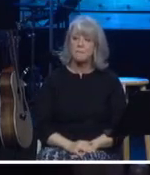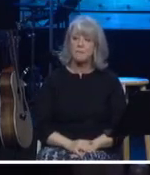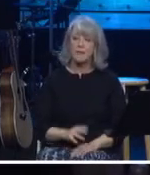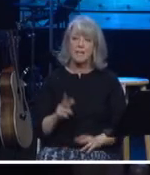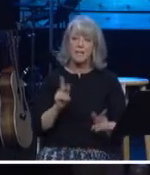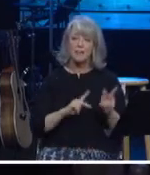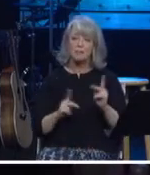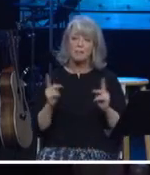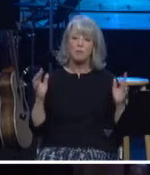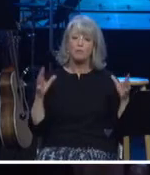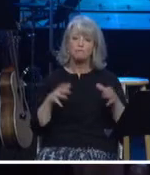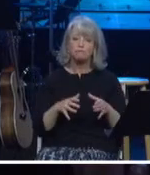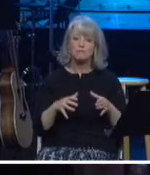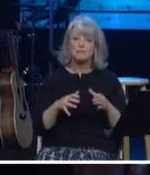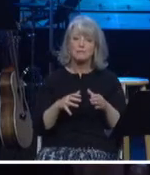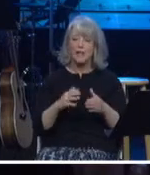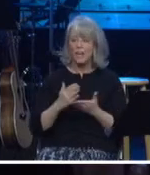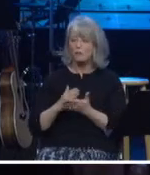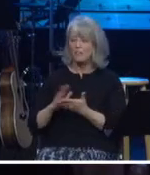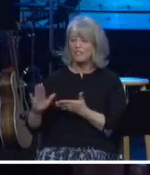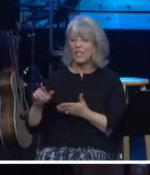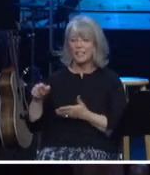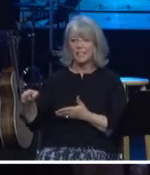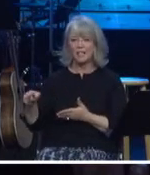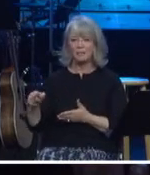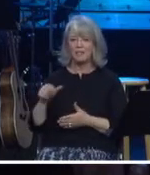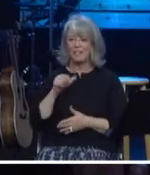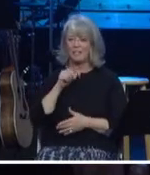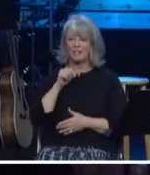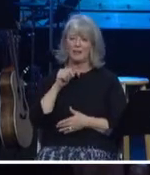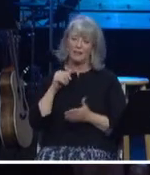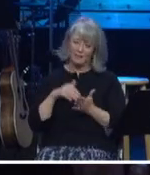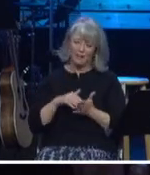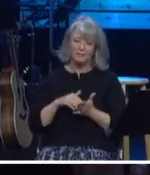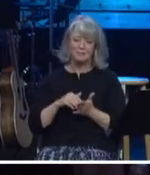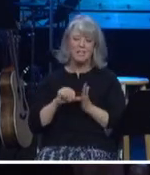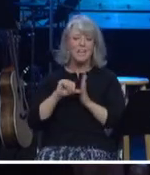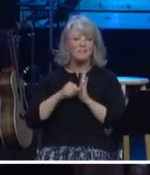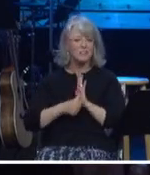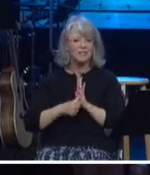Again, the reason people reject Jesus is not because of a lack of evidence.